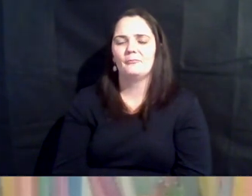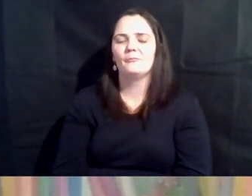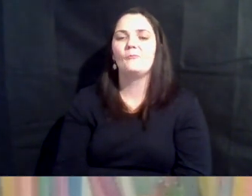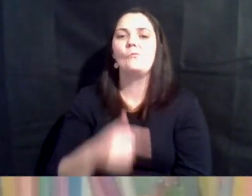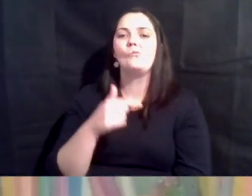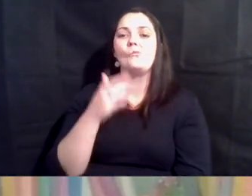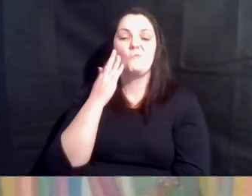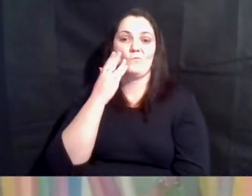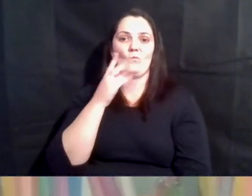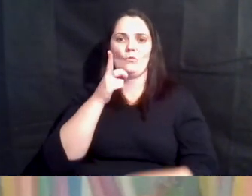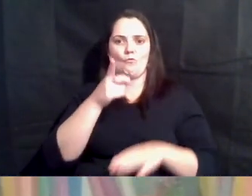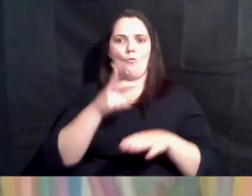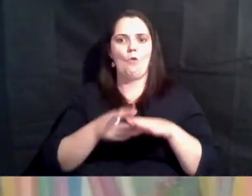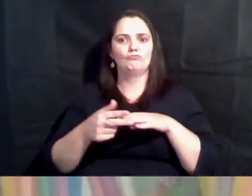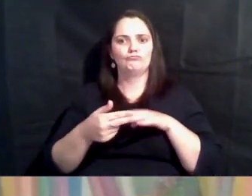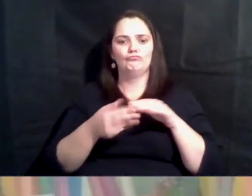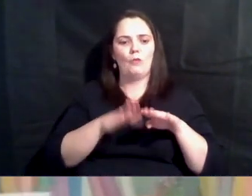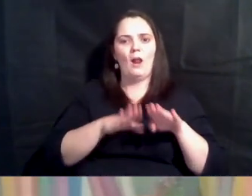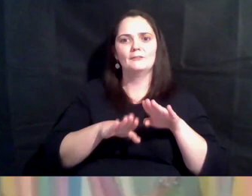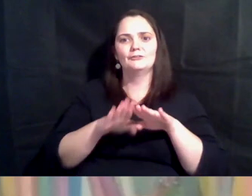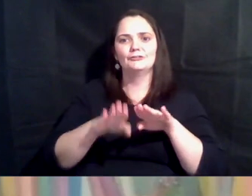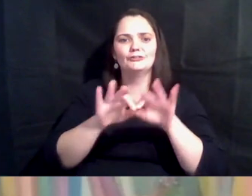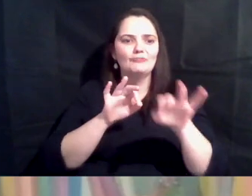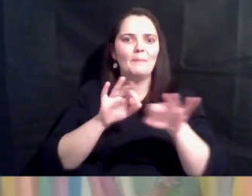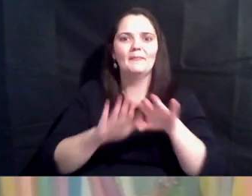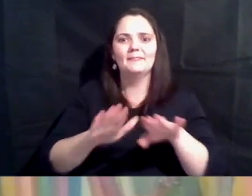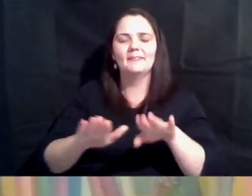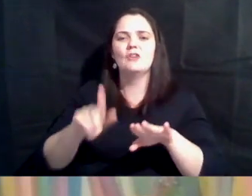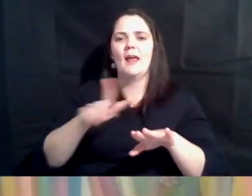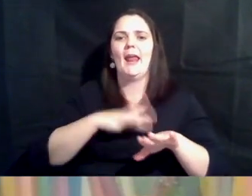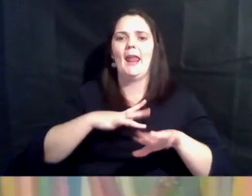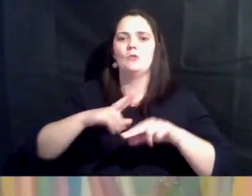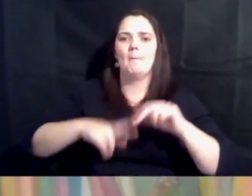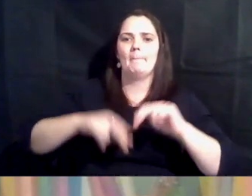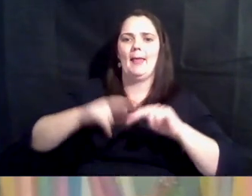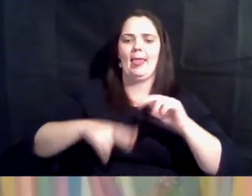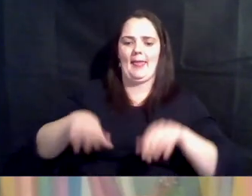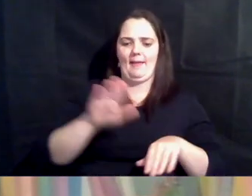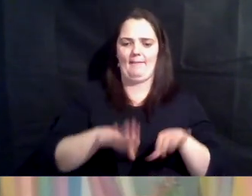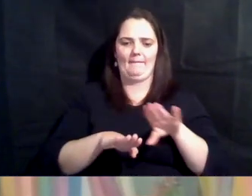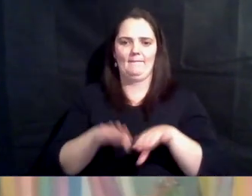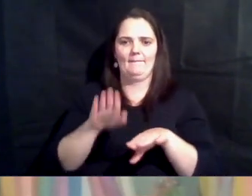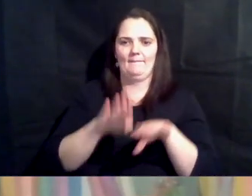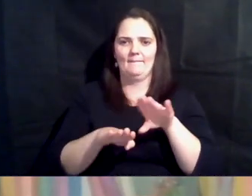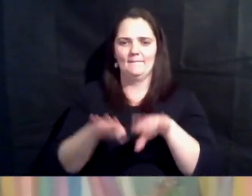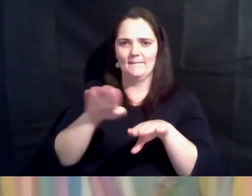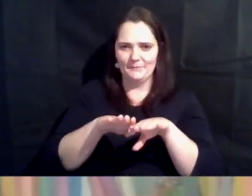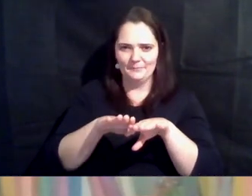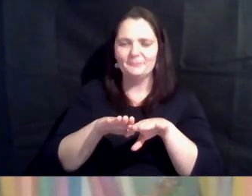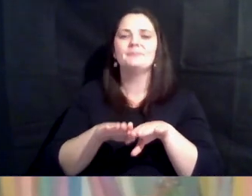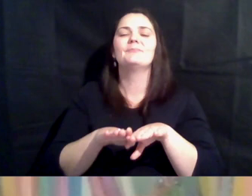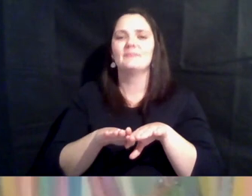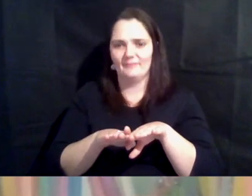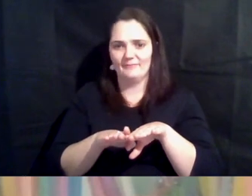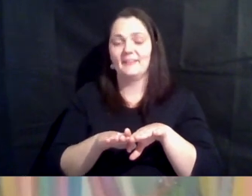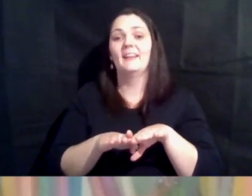Now, the thing I like about collaging too is that it's a matter of kind of like building up the surface. So it's a matter of like